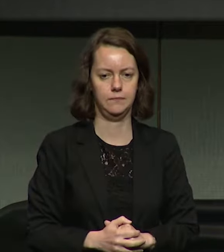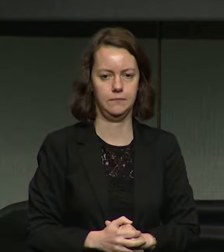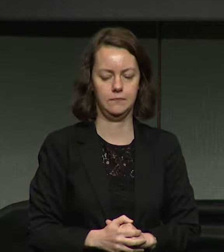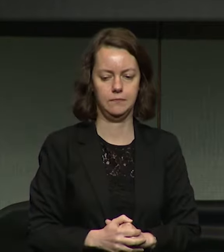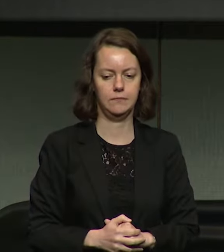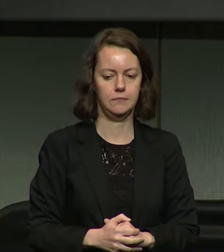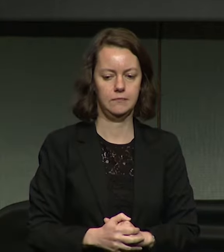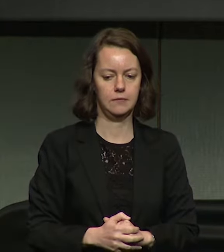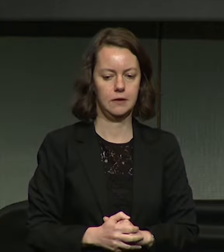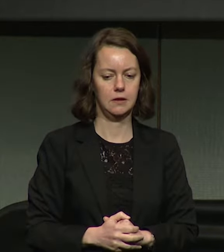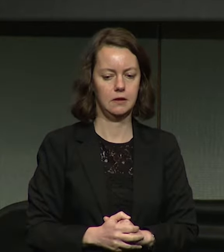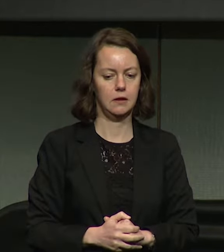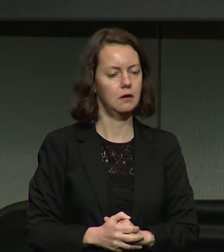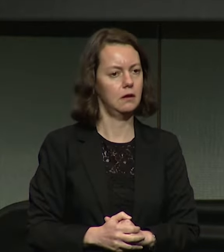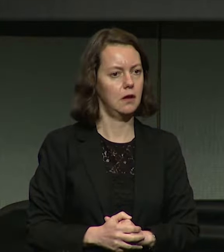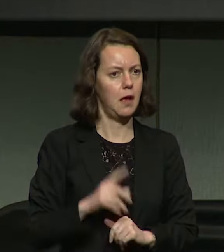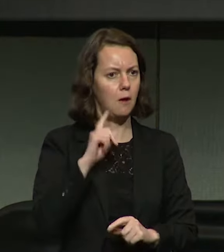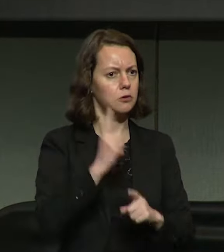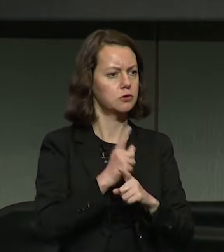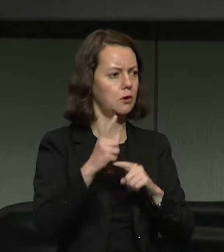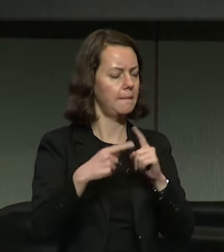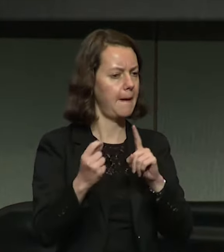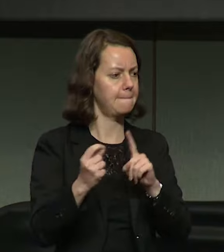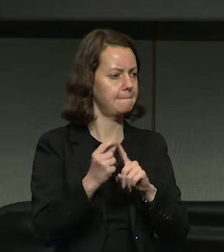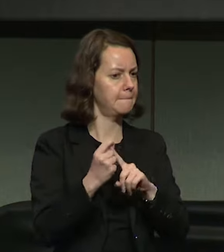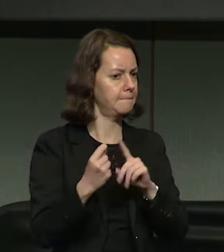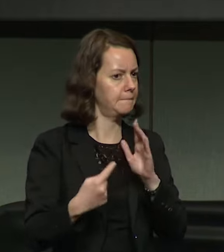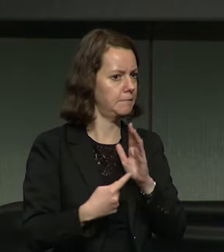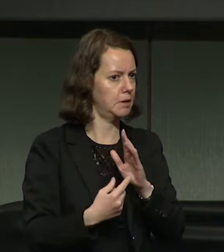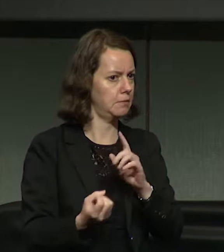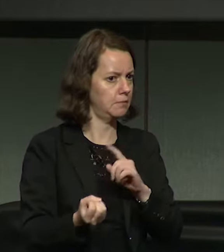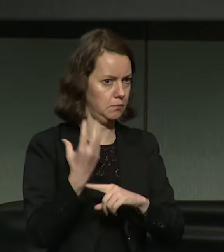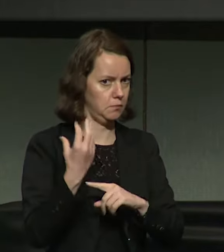I think what I'll do is refer to the slides